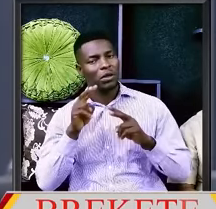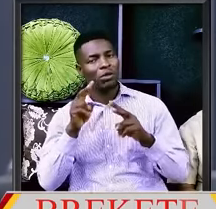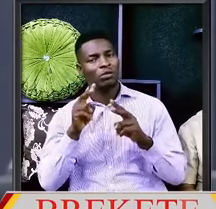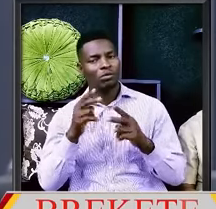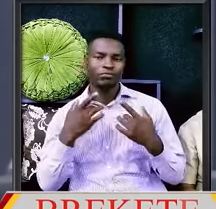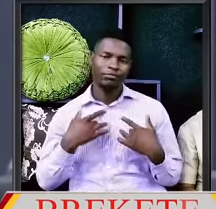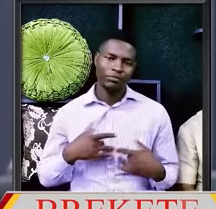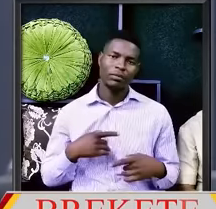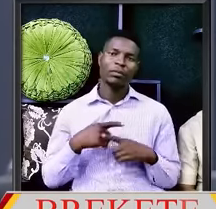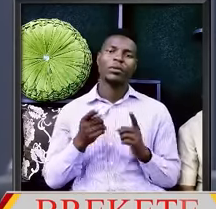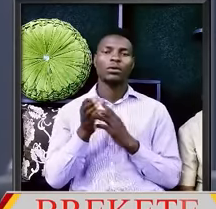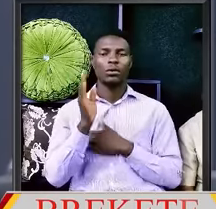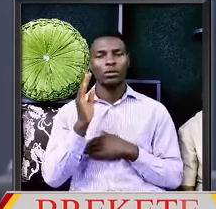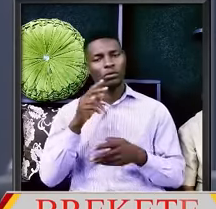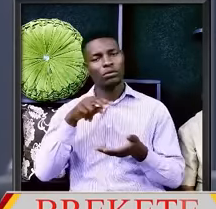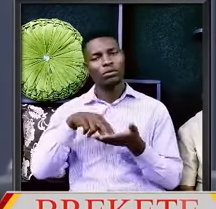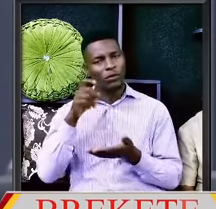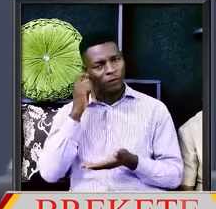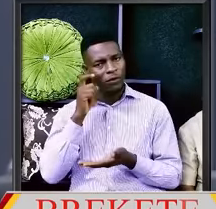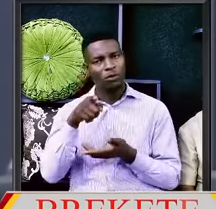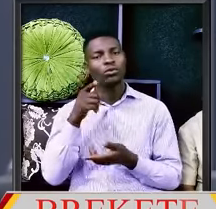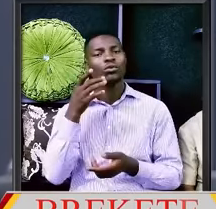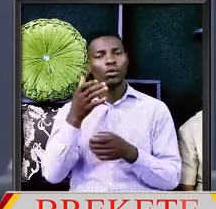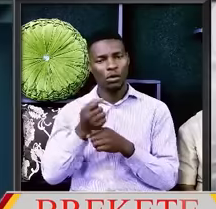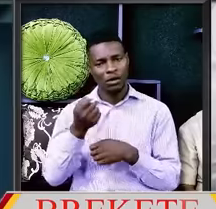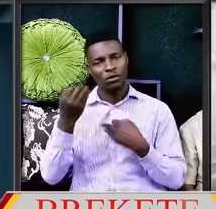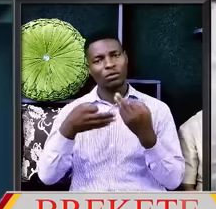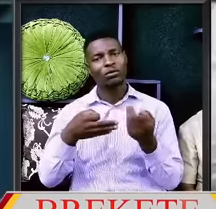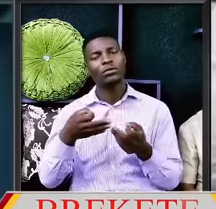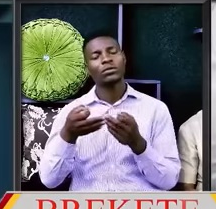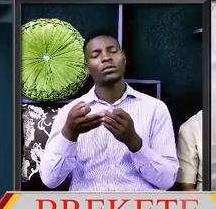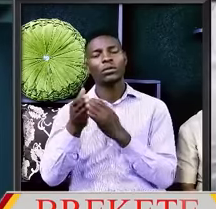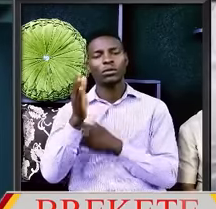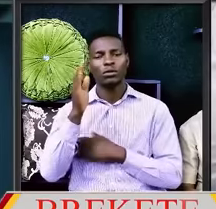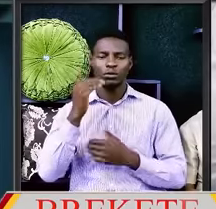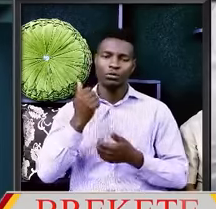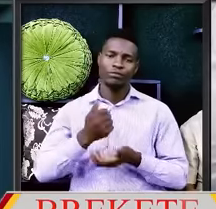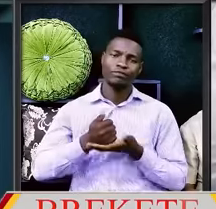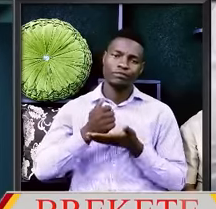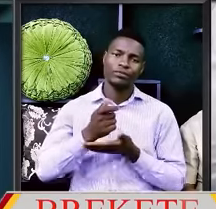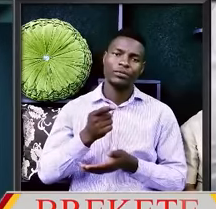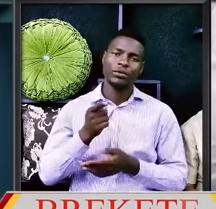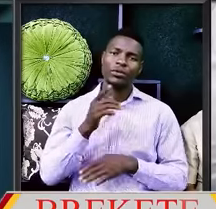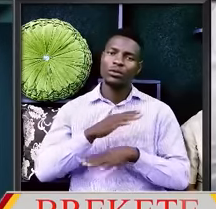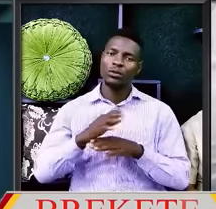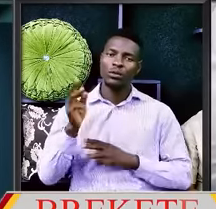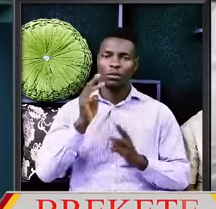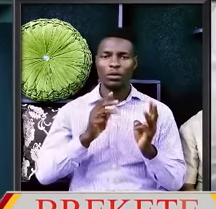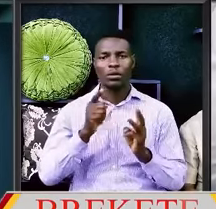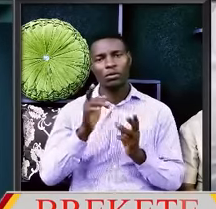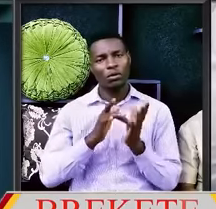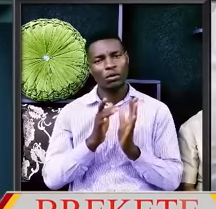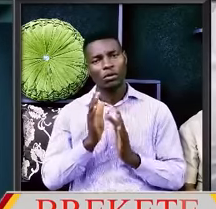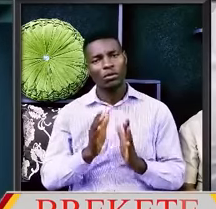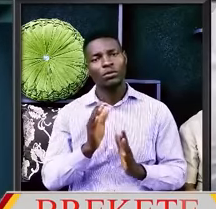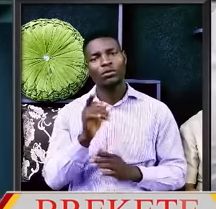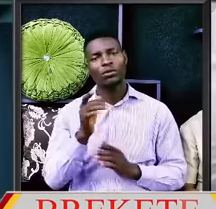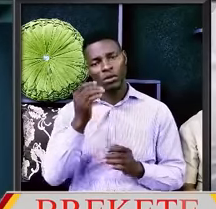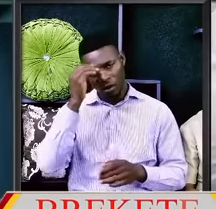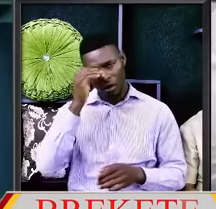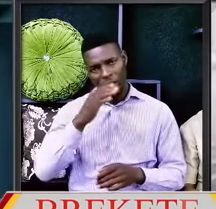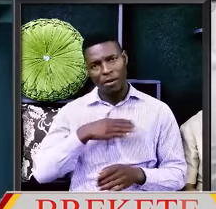you. Mm. You will get justice, sir. God, the angel of God will guide you. Don't worry. You are a Christian and you are a man of